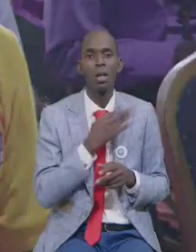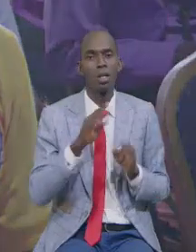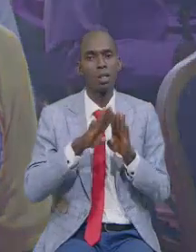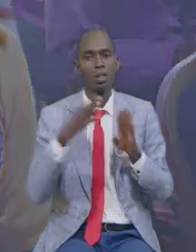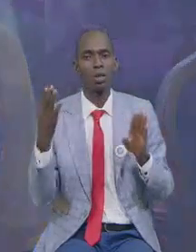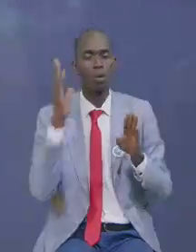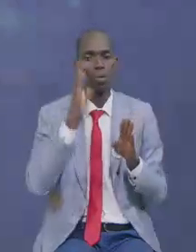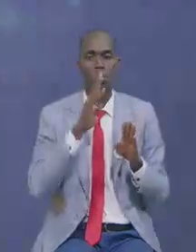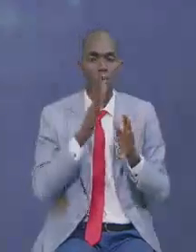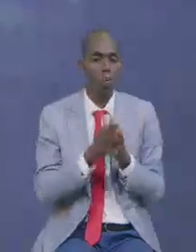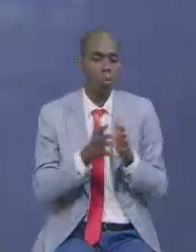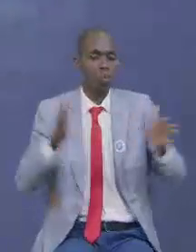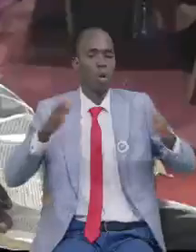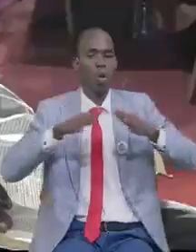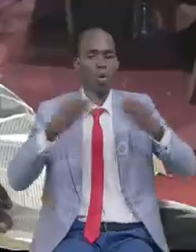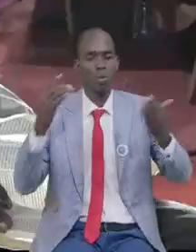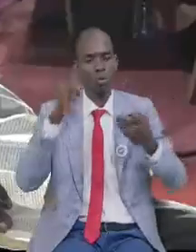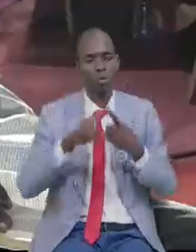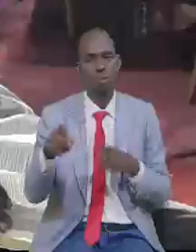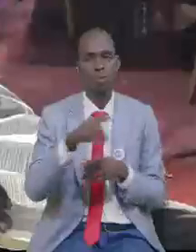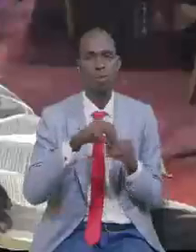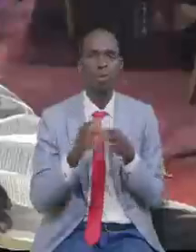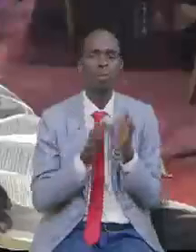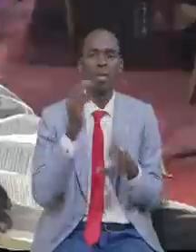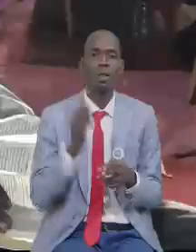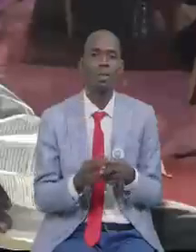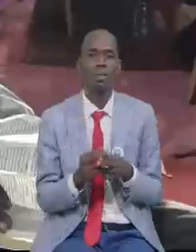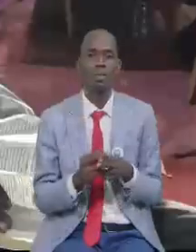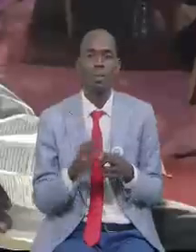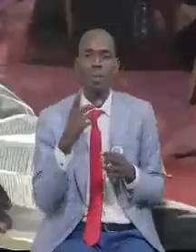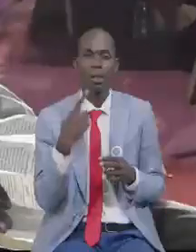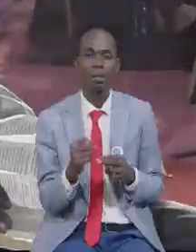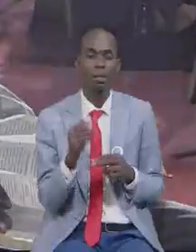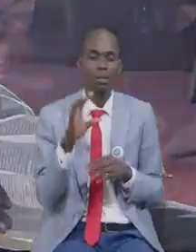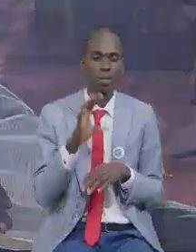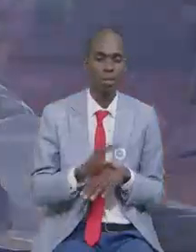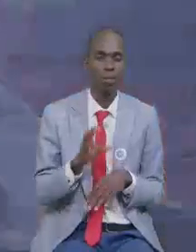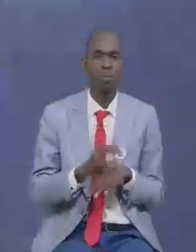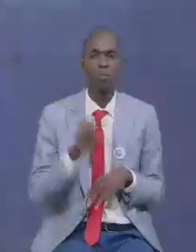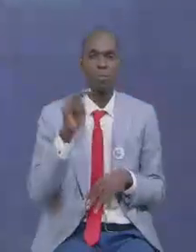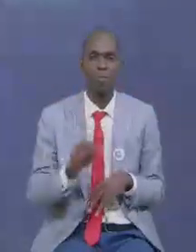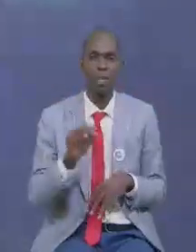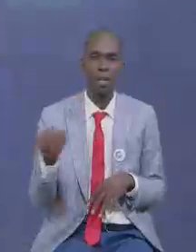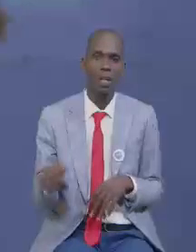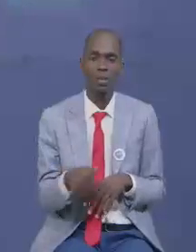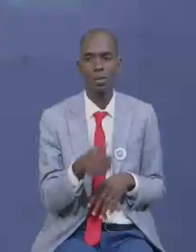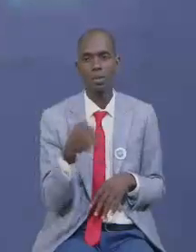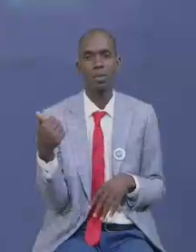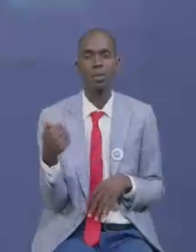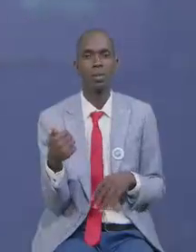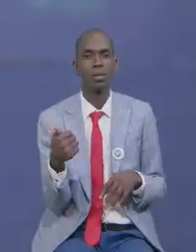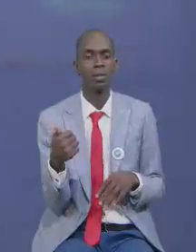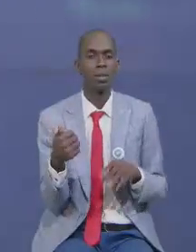be wide open to you. The church needs another D.L. Moody. The